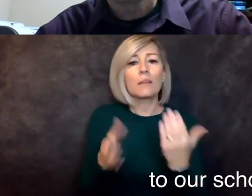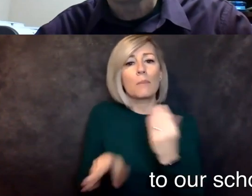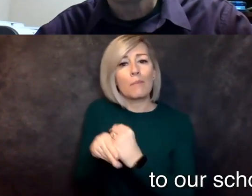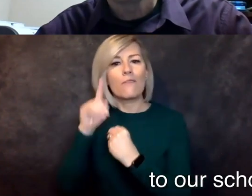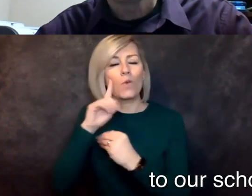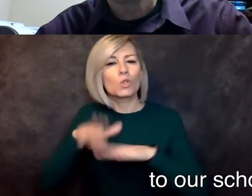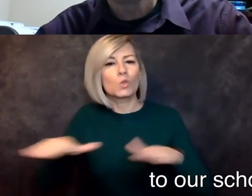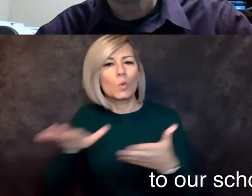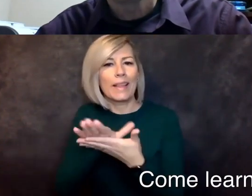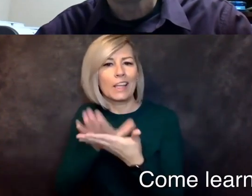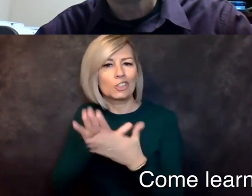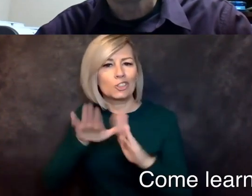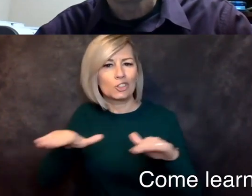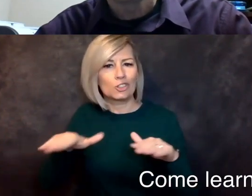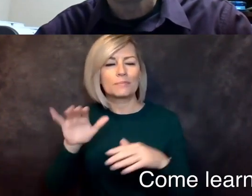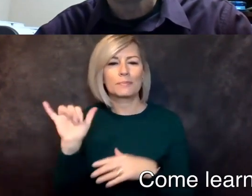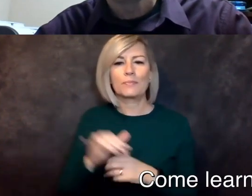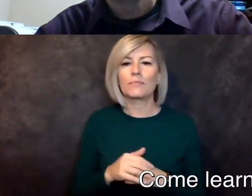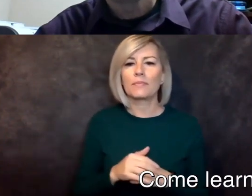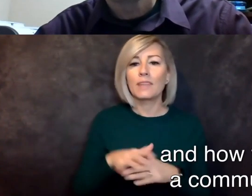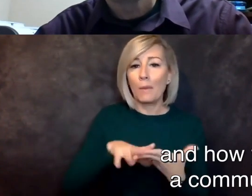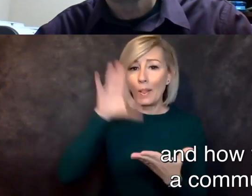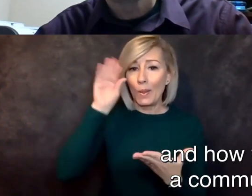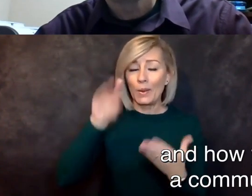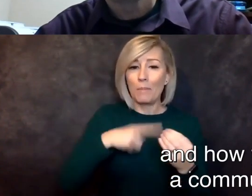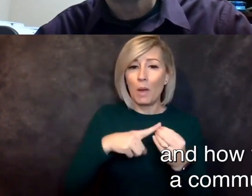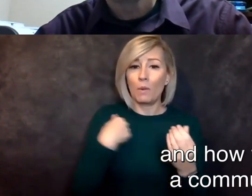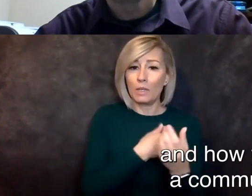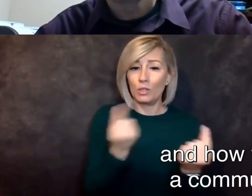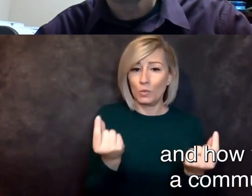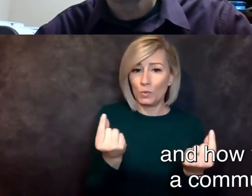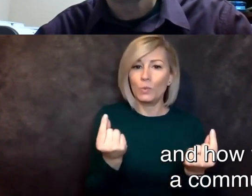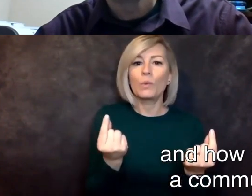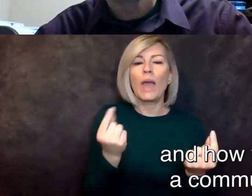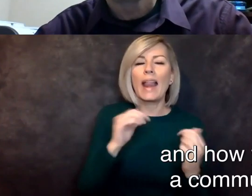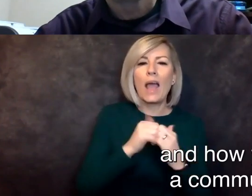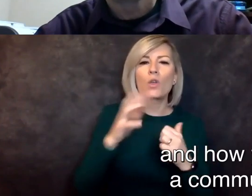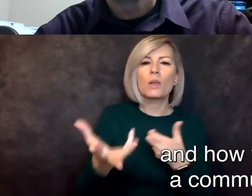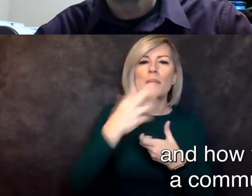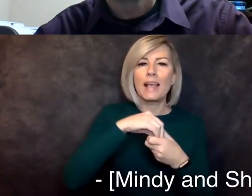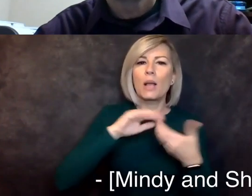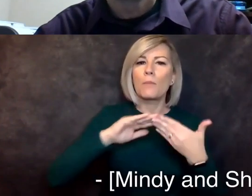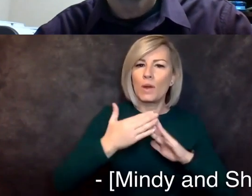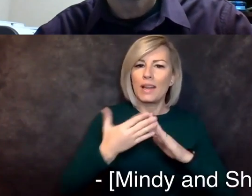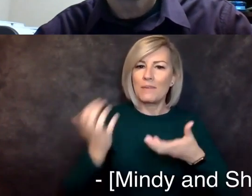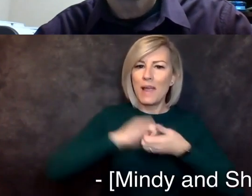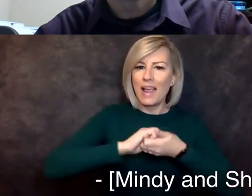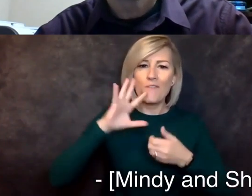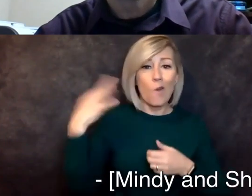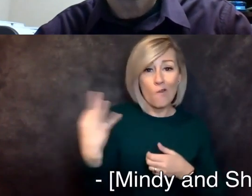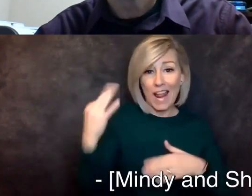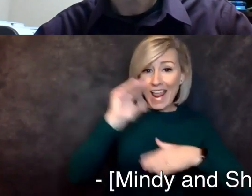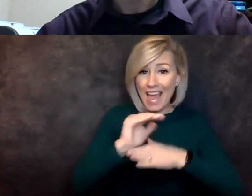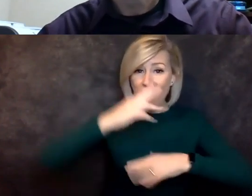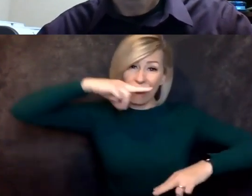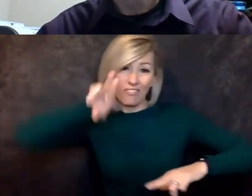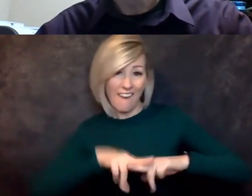children. Come learn about what we do and how you can become a community partner for Friday Night Fun.